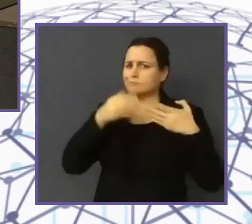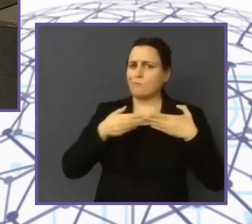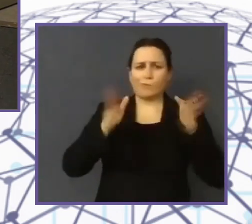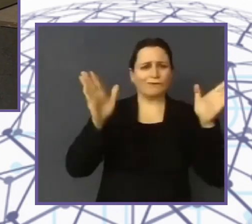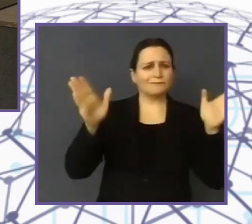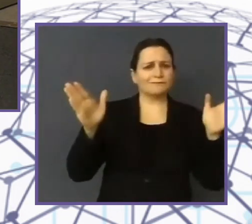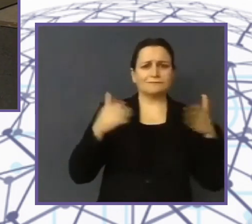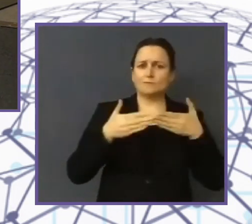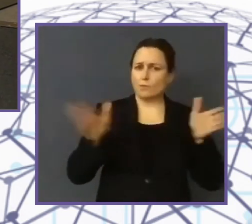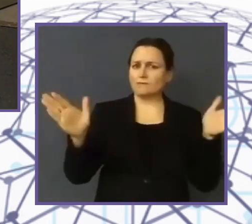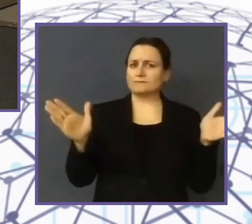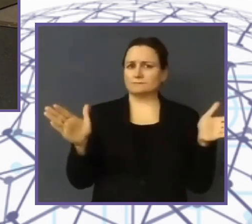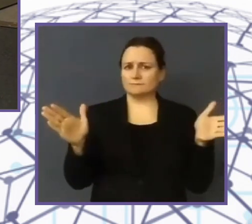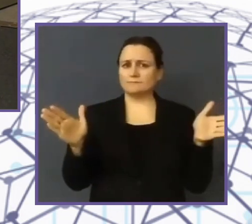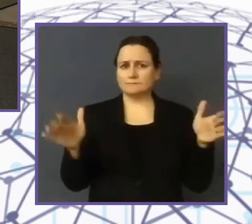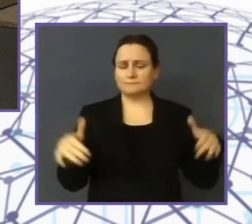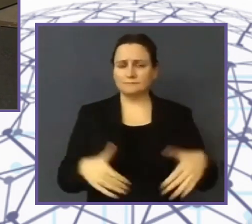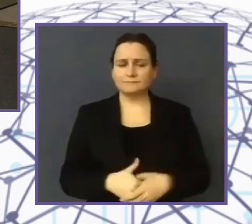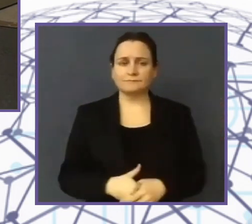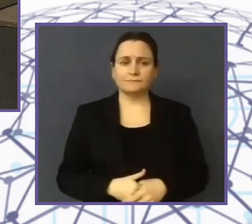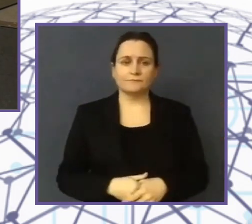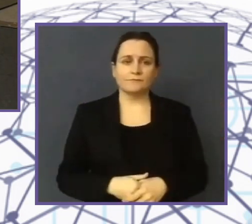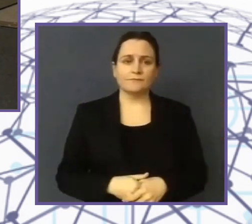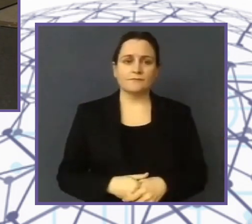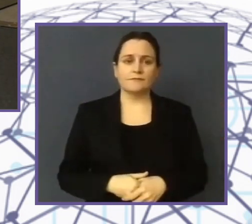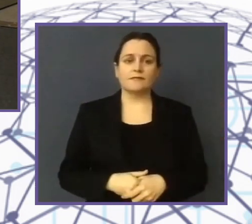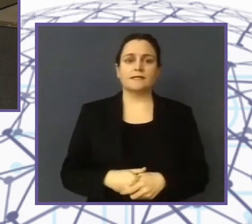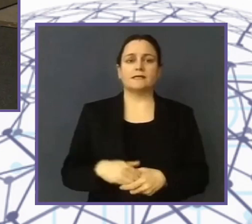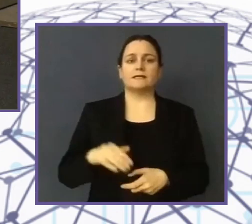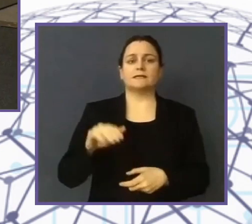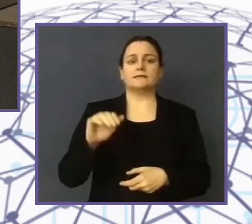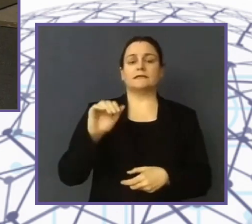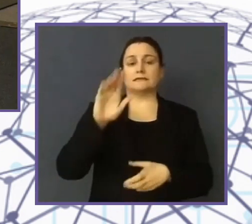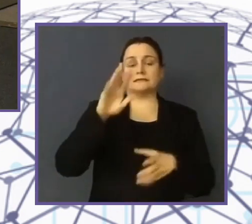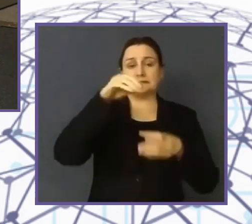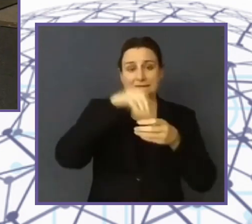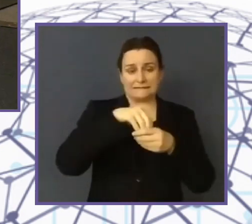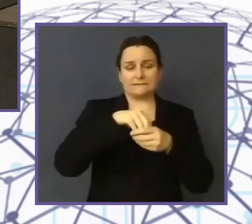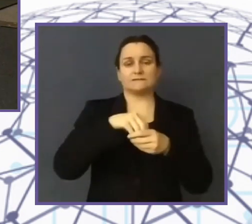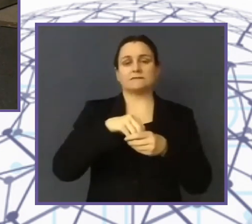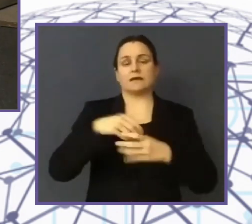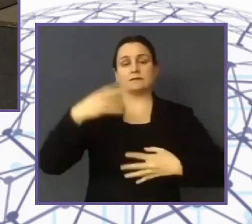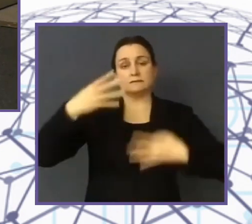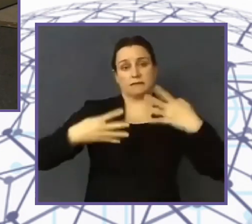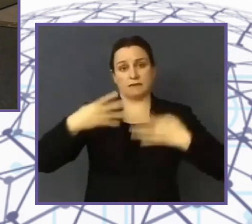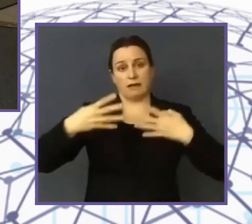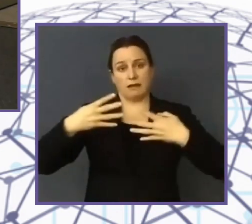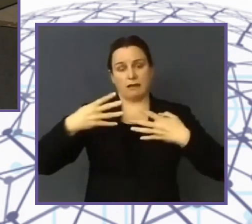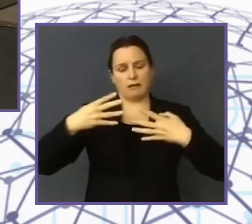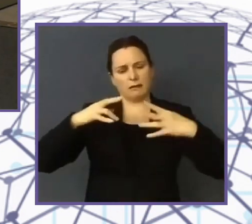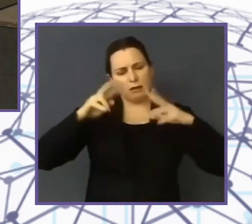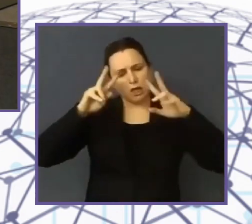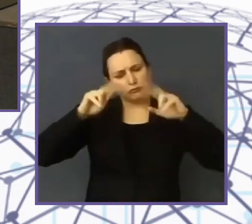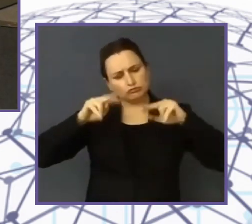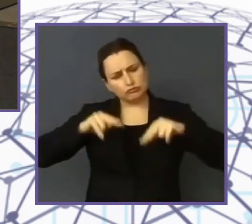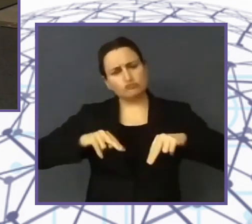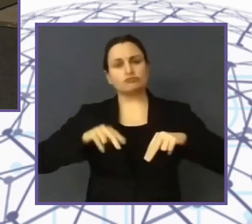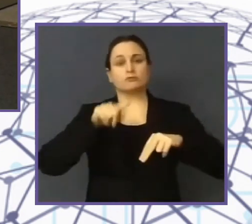Also, there is a 802030 Data Insights portal where you can also